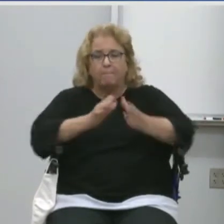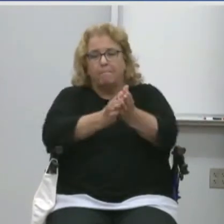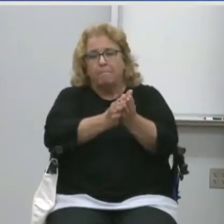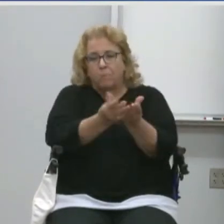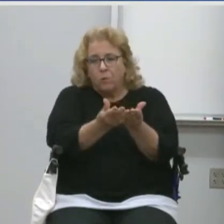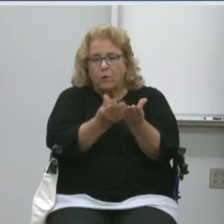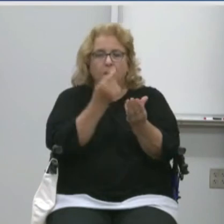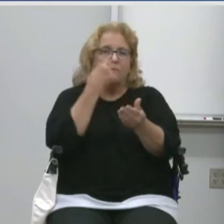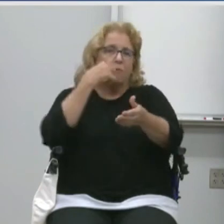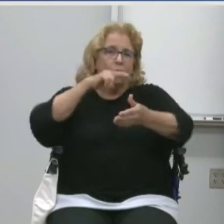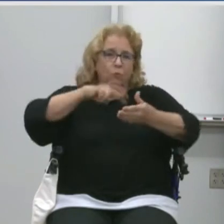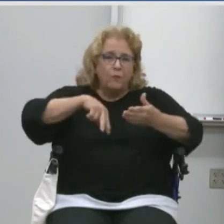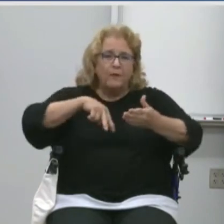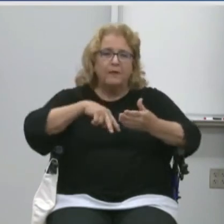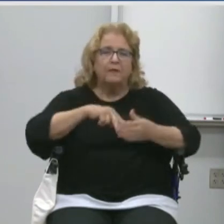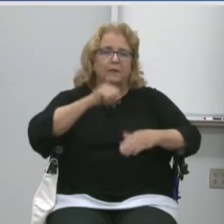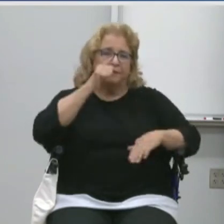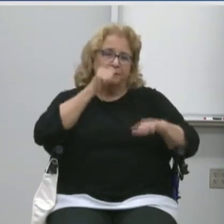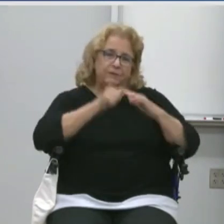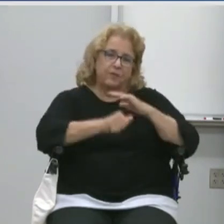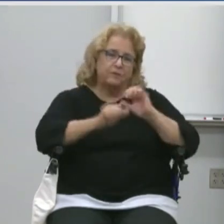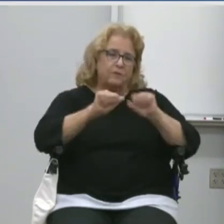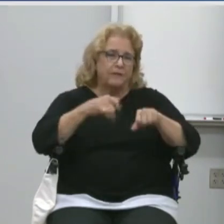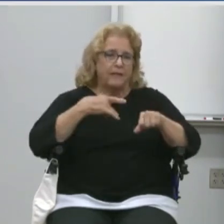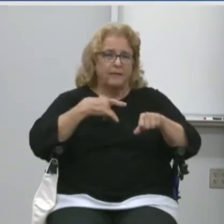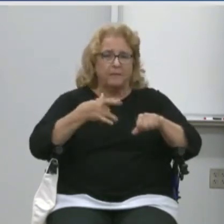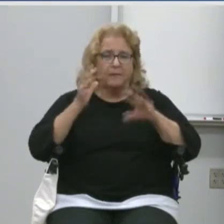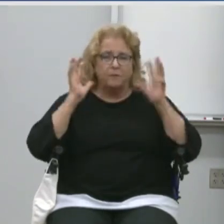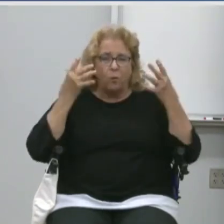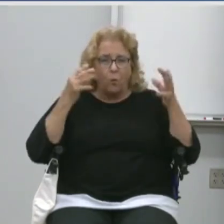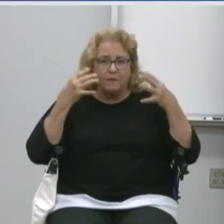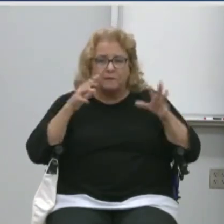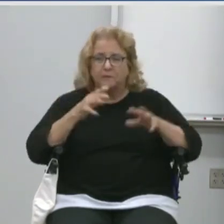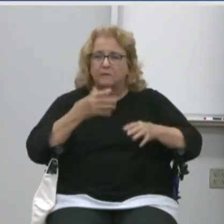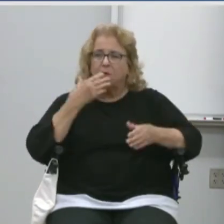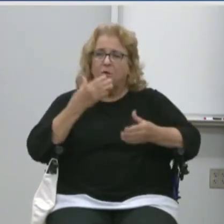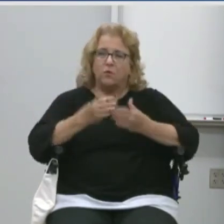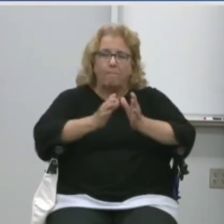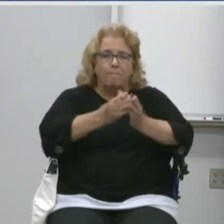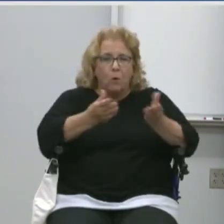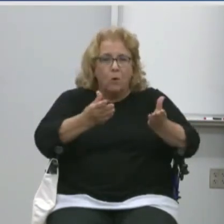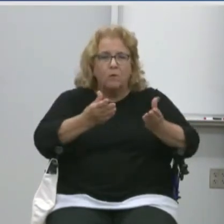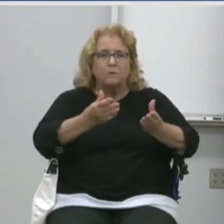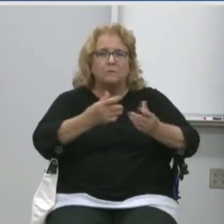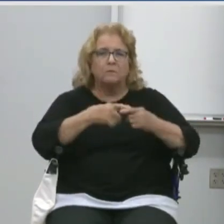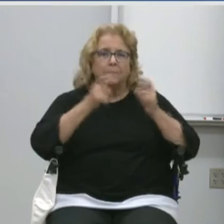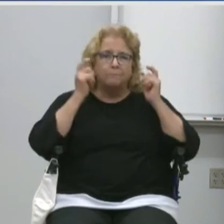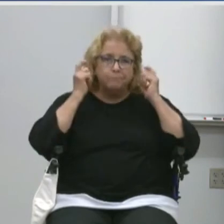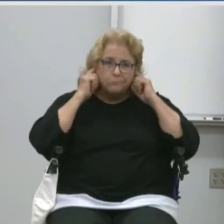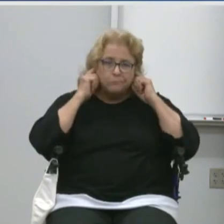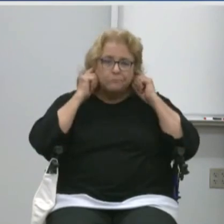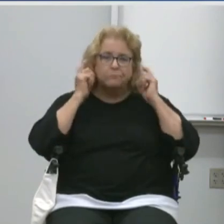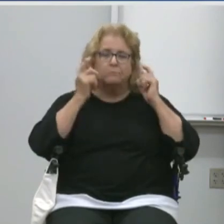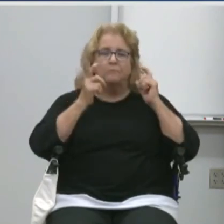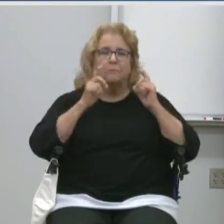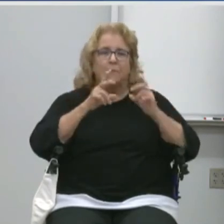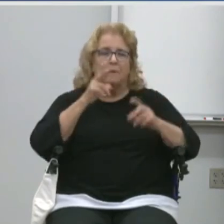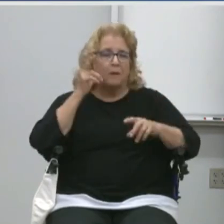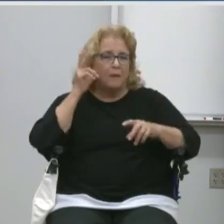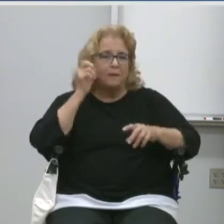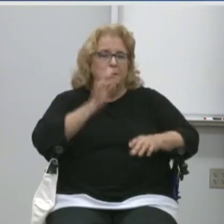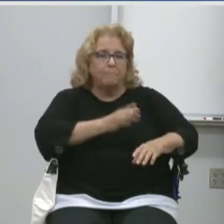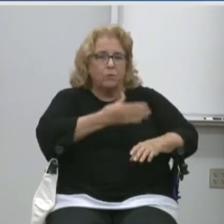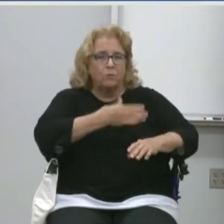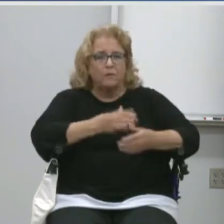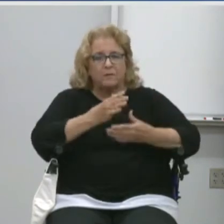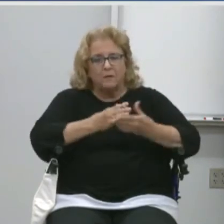These shelters can be somewhat noisy. A good book, again, maybe even some earbuds with some music to listen to. So something